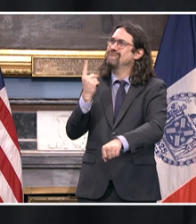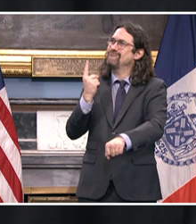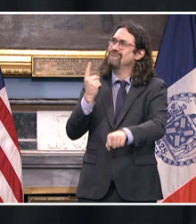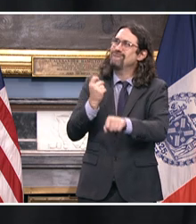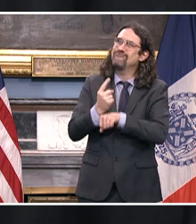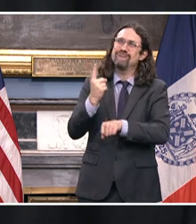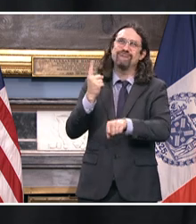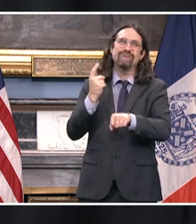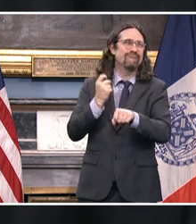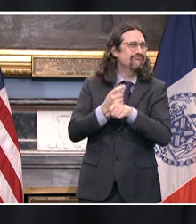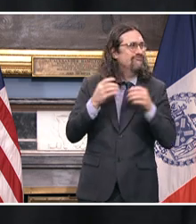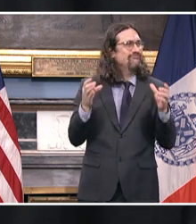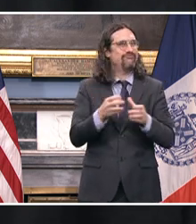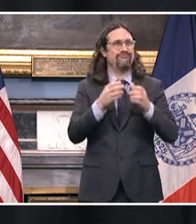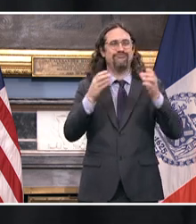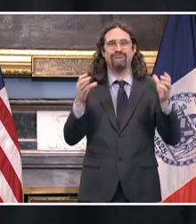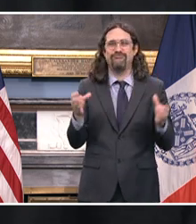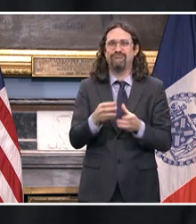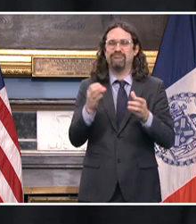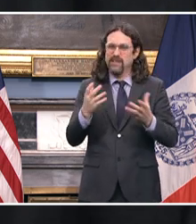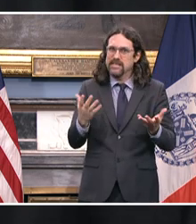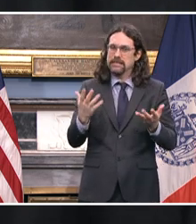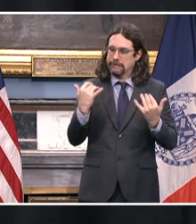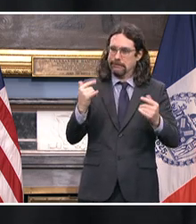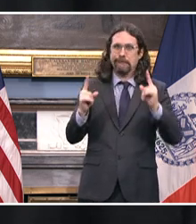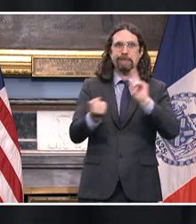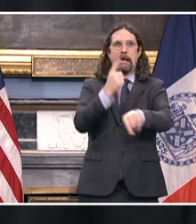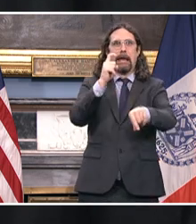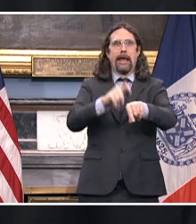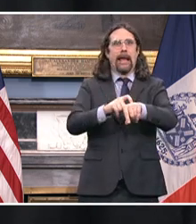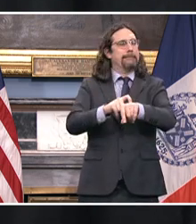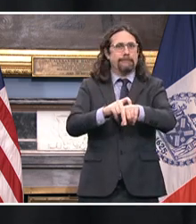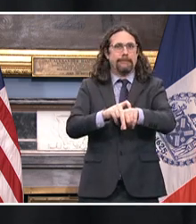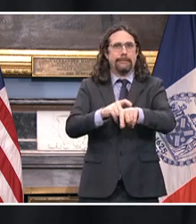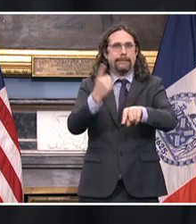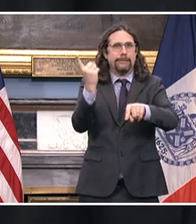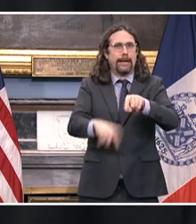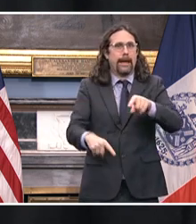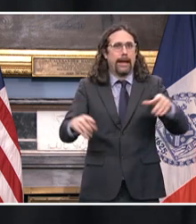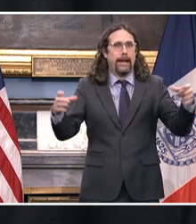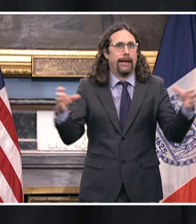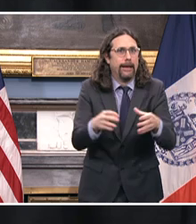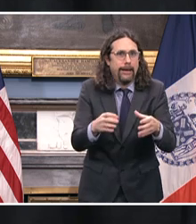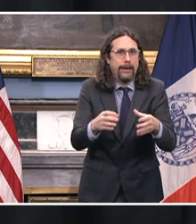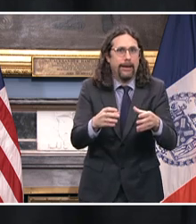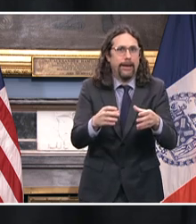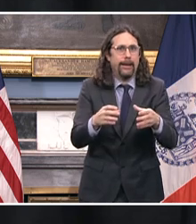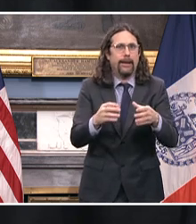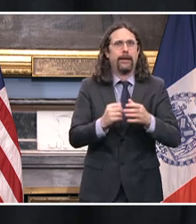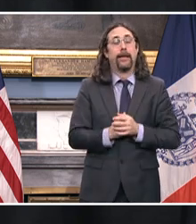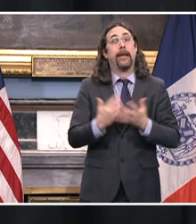And thank God people are using, you know, FaceTime and Skype and Zoom and whatever they can get their hands on to